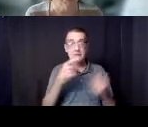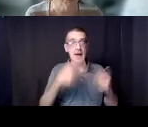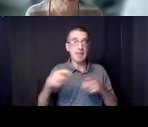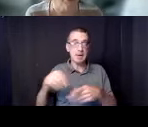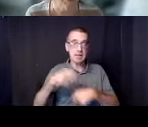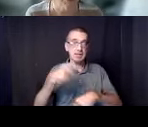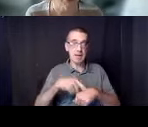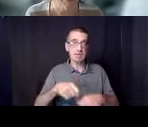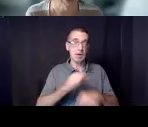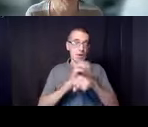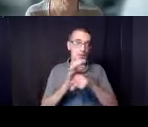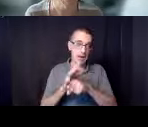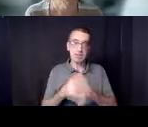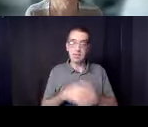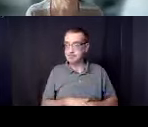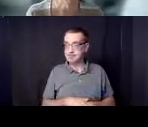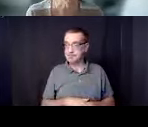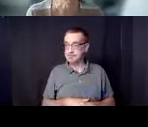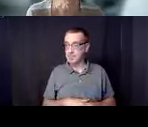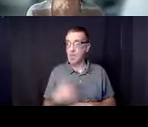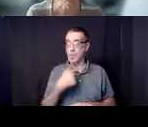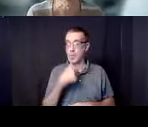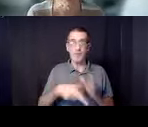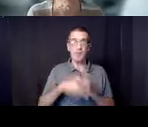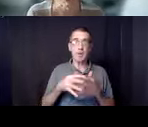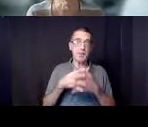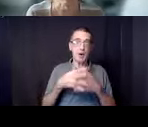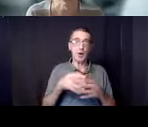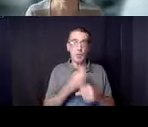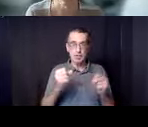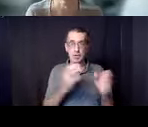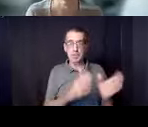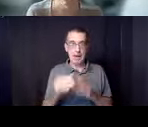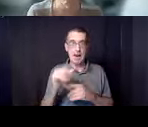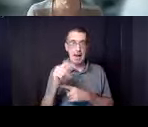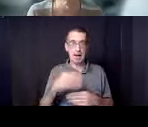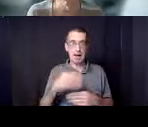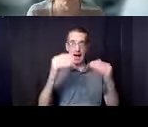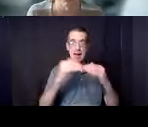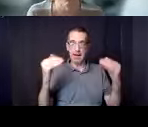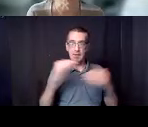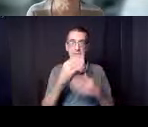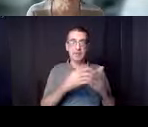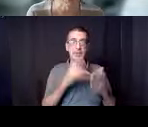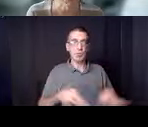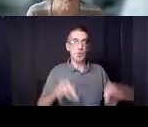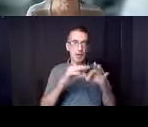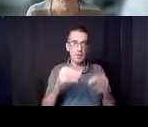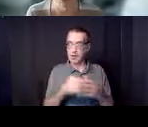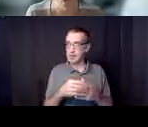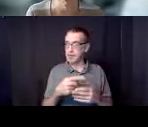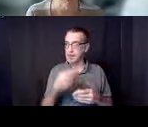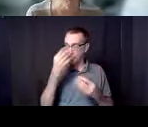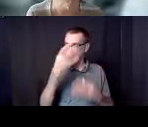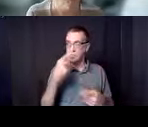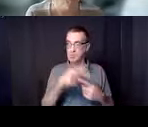time of the COVID-19 pandemic. We'll review the American Rescue Plan Act at a high level and some of its relevant provisions for the